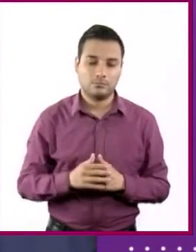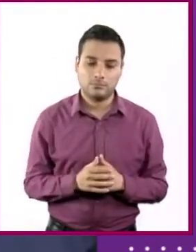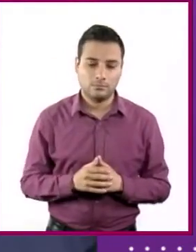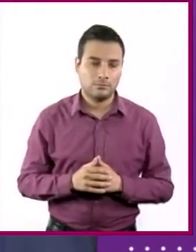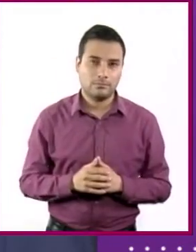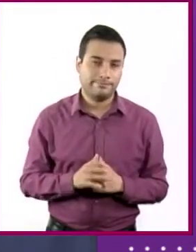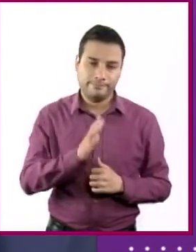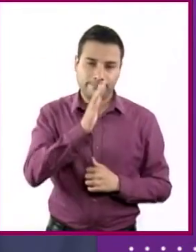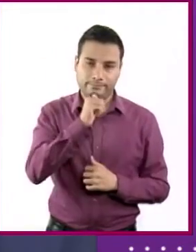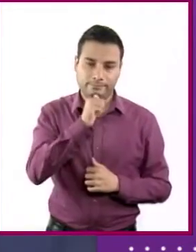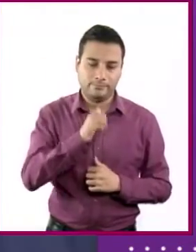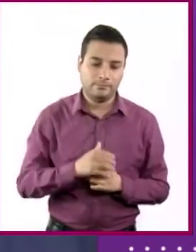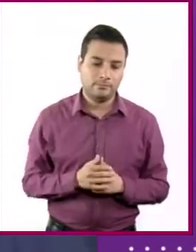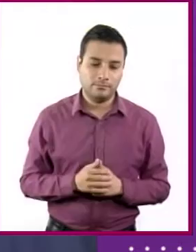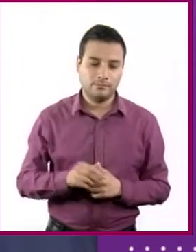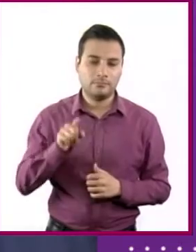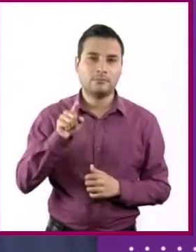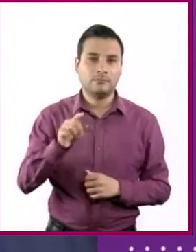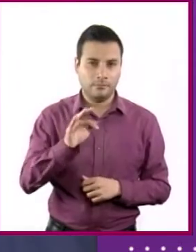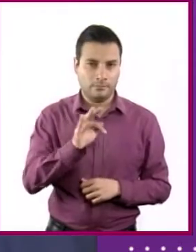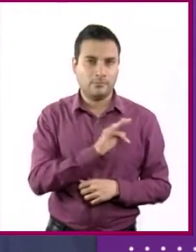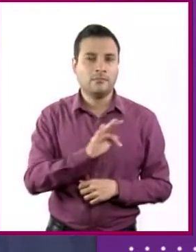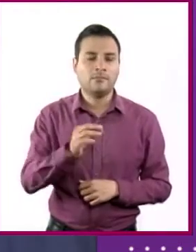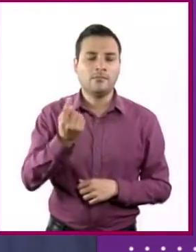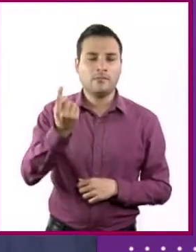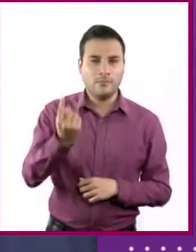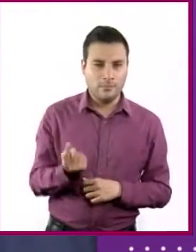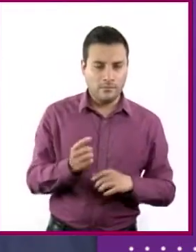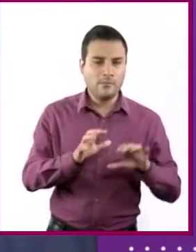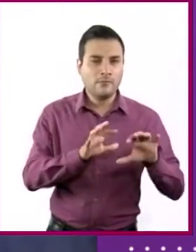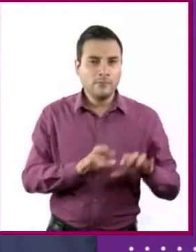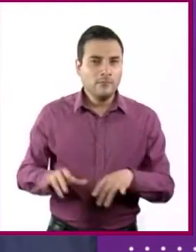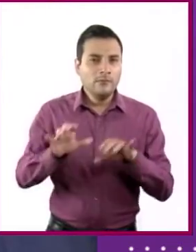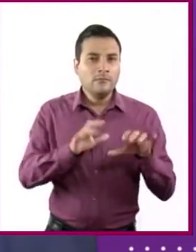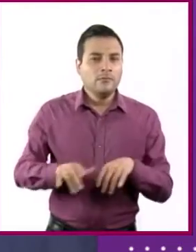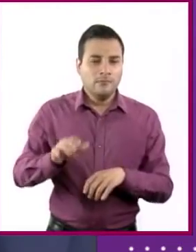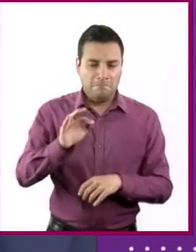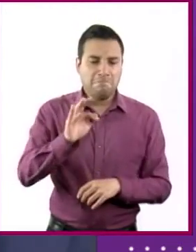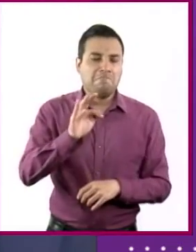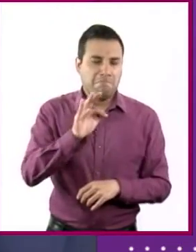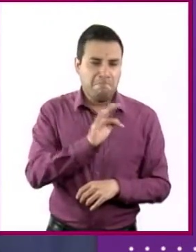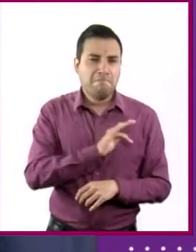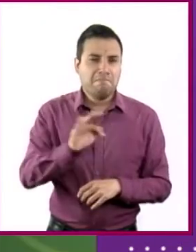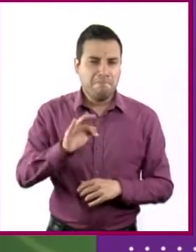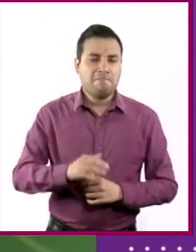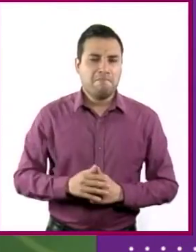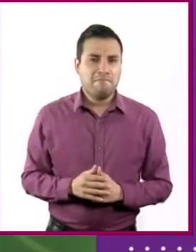No, he couldn't. He could play the piano when he was a kid.